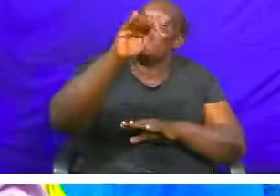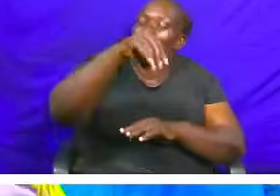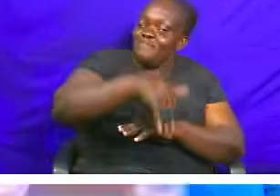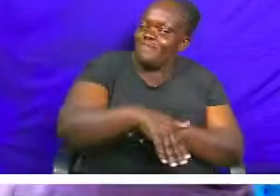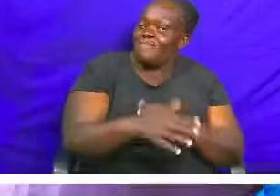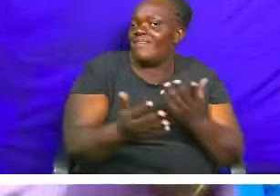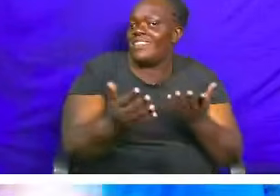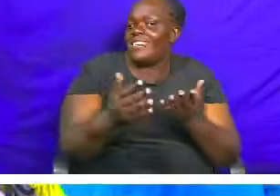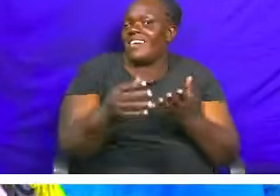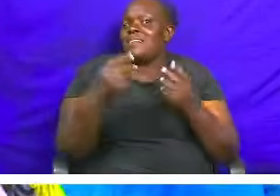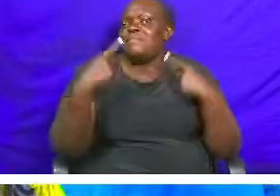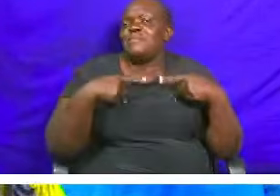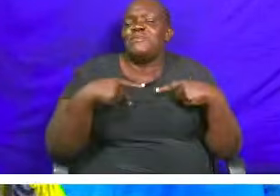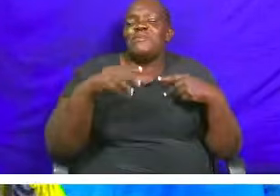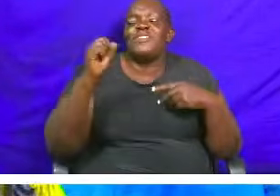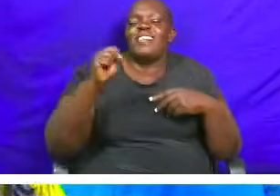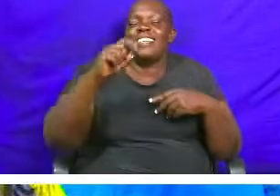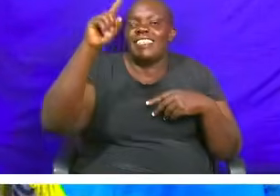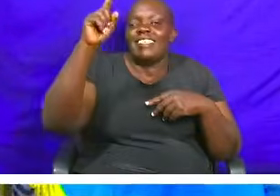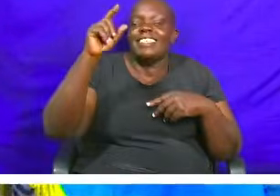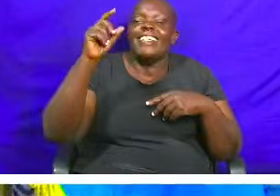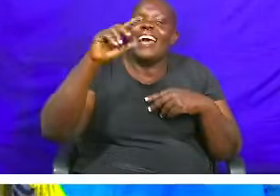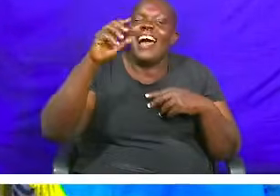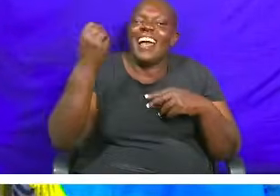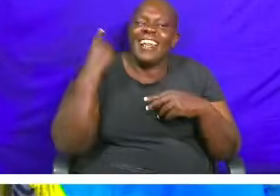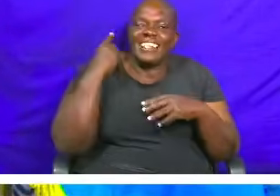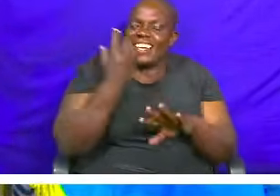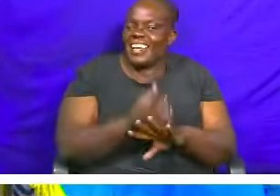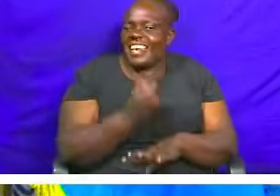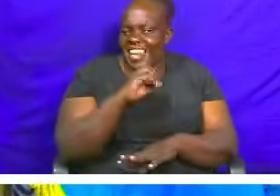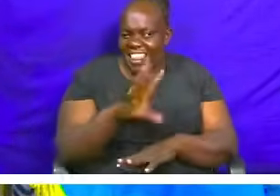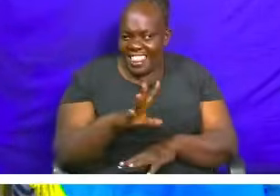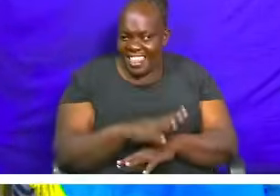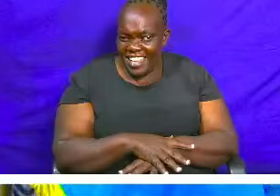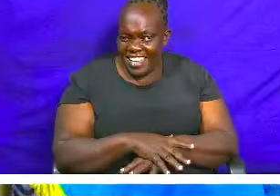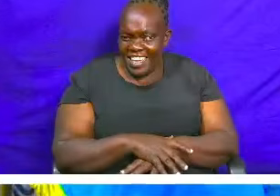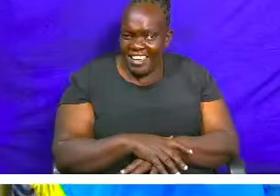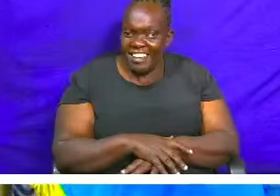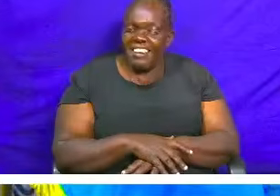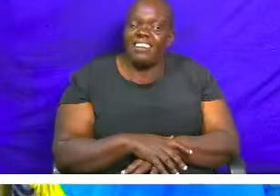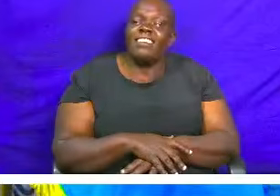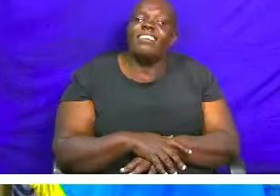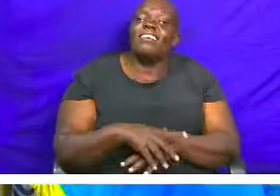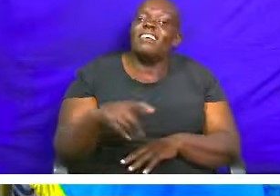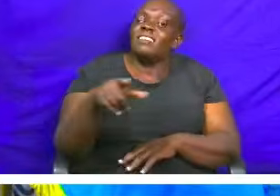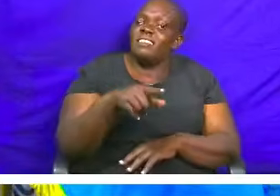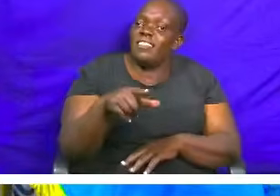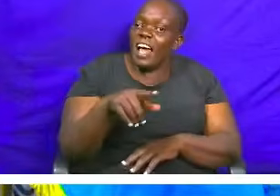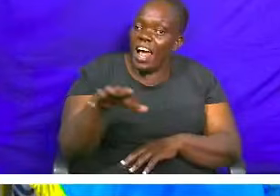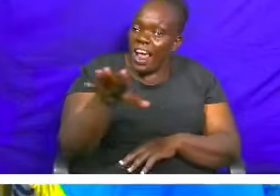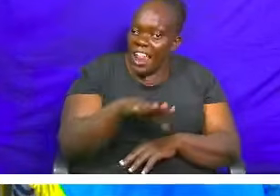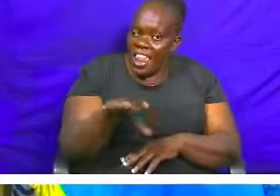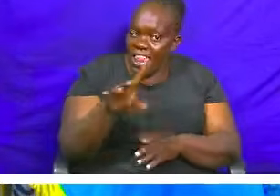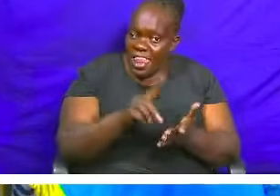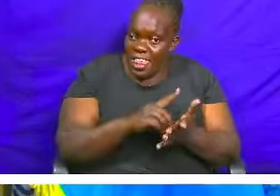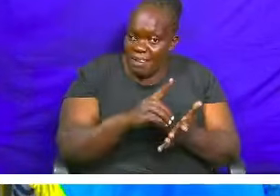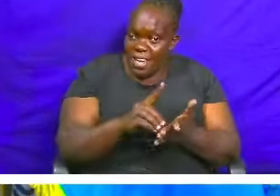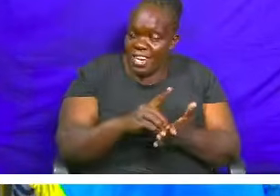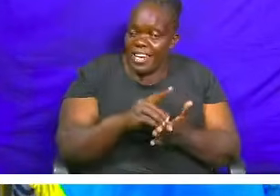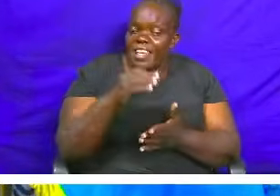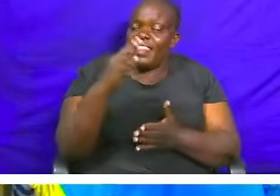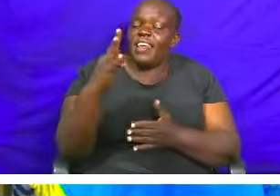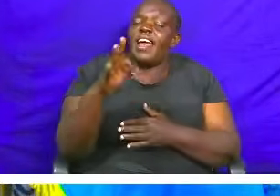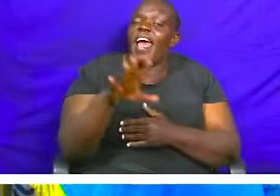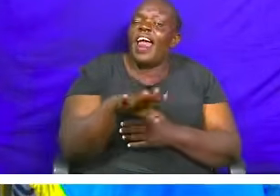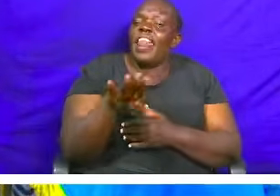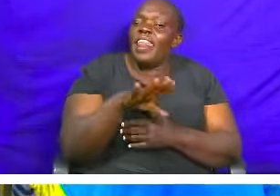kidogo. Ama Gen Z hawaelewi hiyo maneno ya upstream. So the petroleum sector is divided into 3 subsectors.